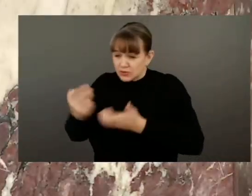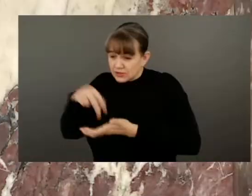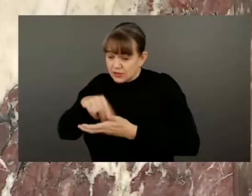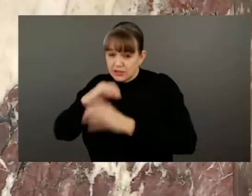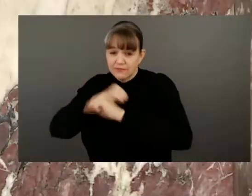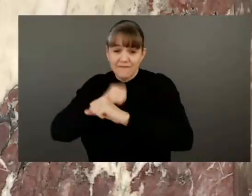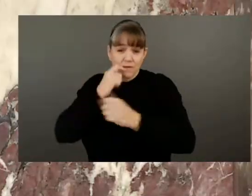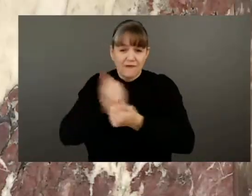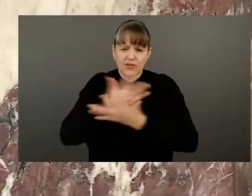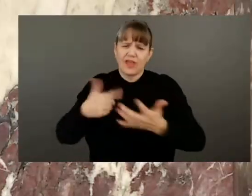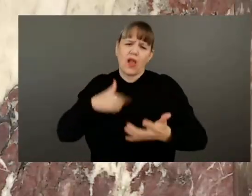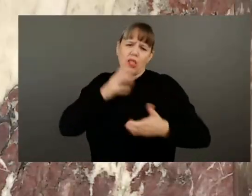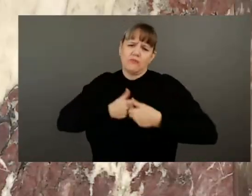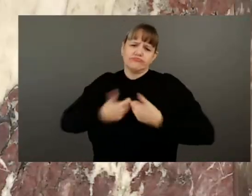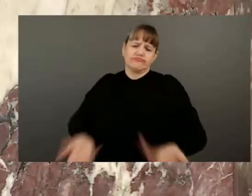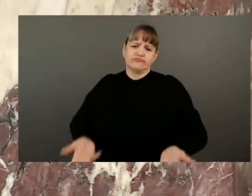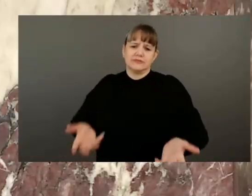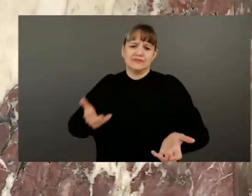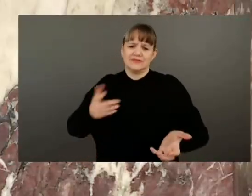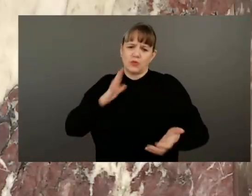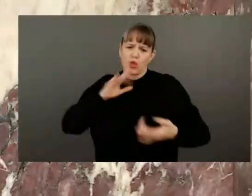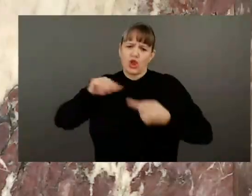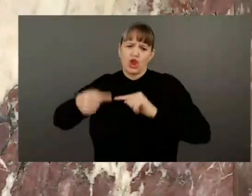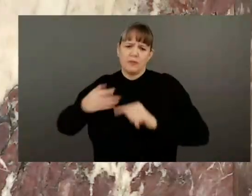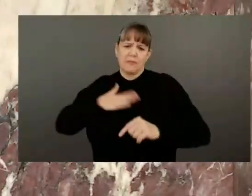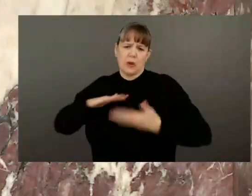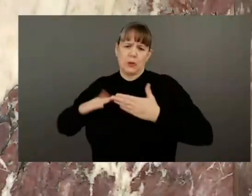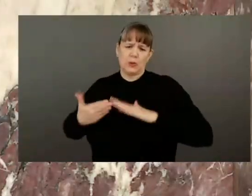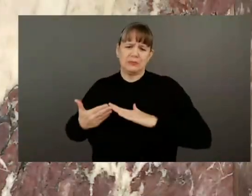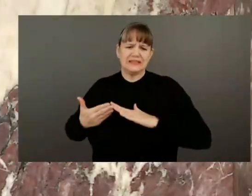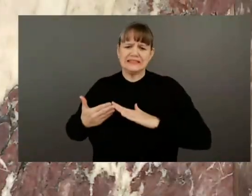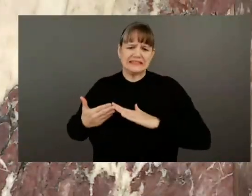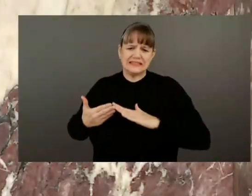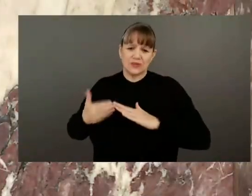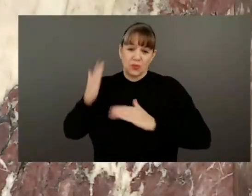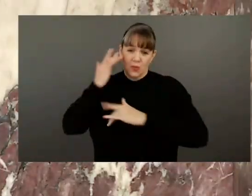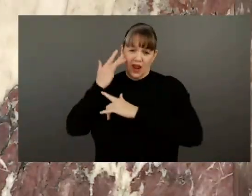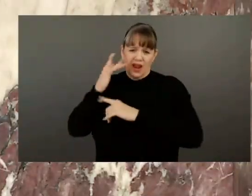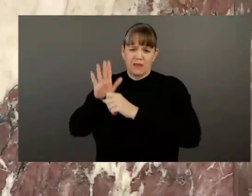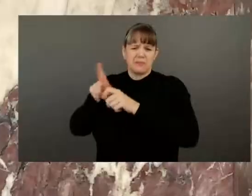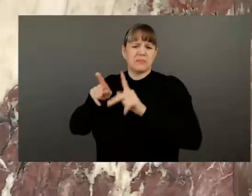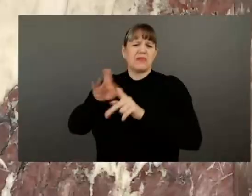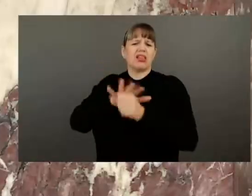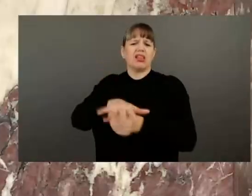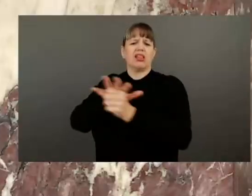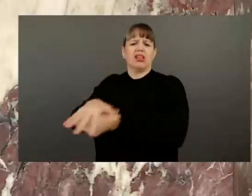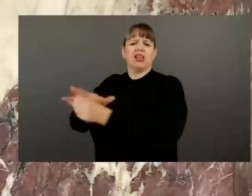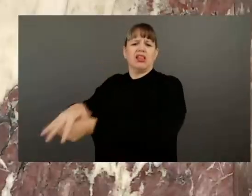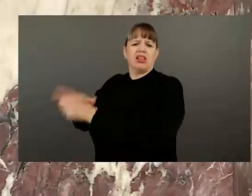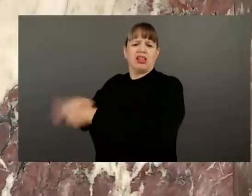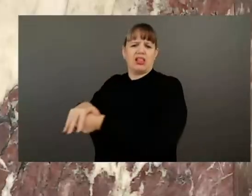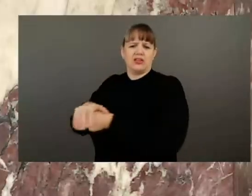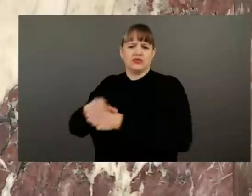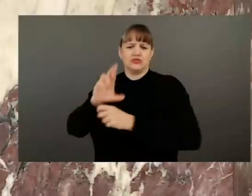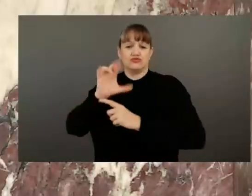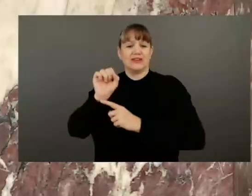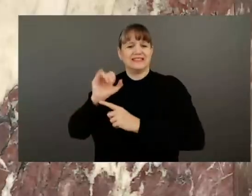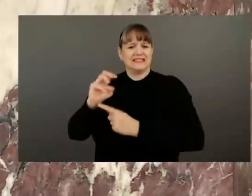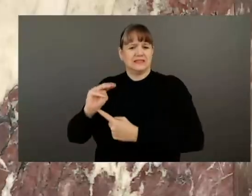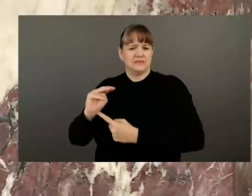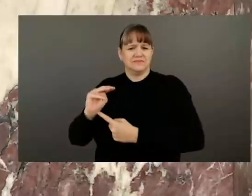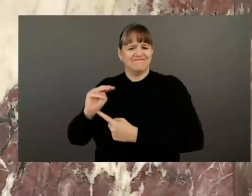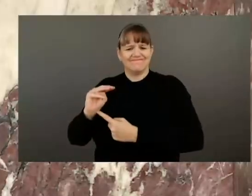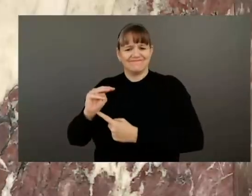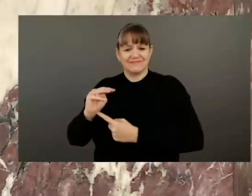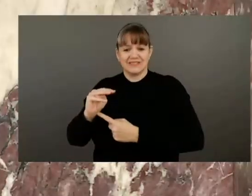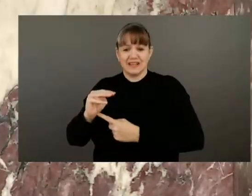community as racism rears its ugly head. As the elder said, you can't talk to someone that